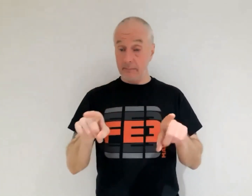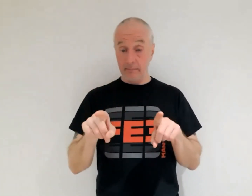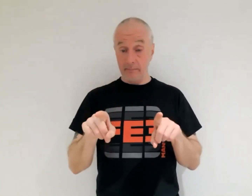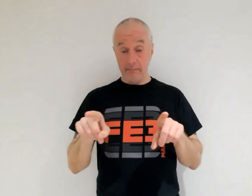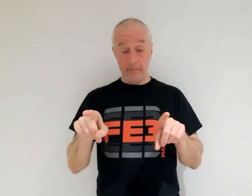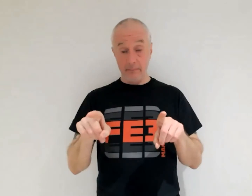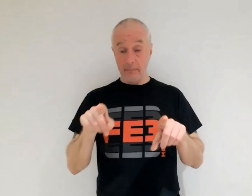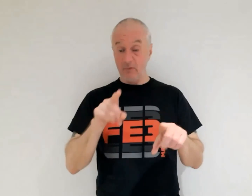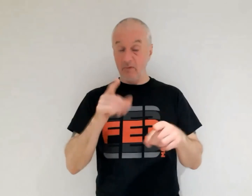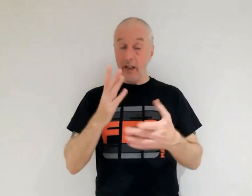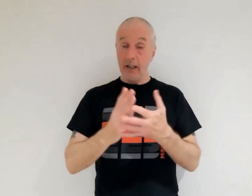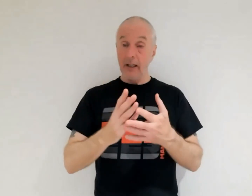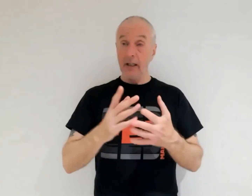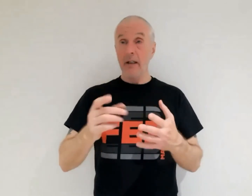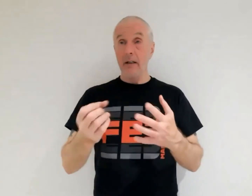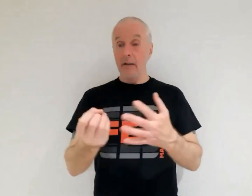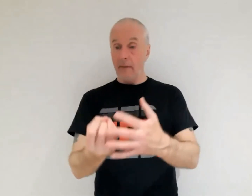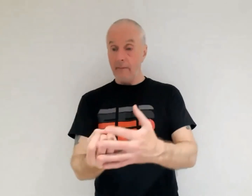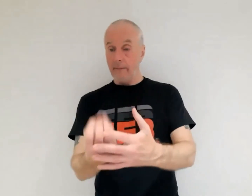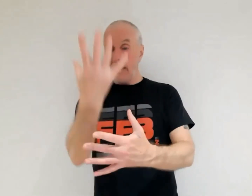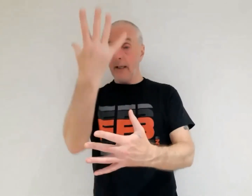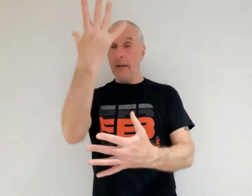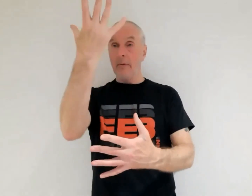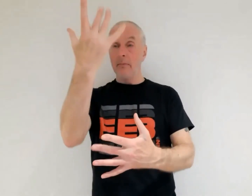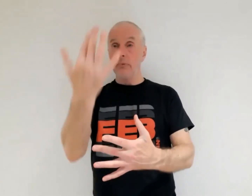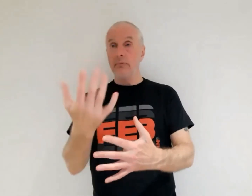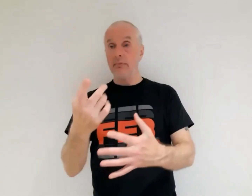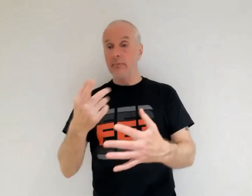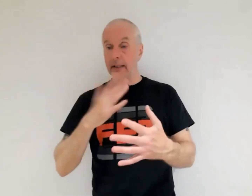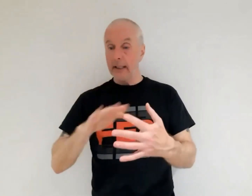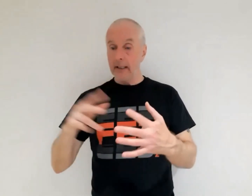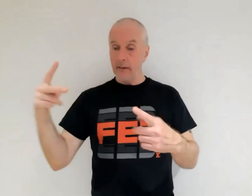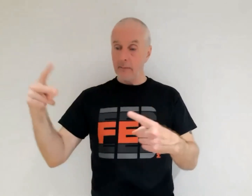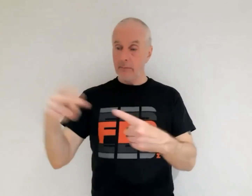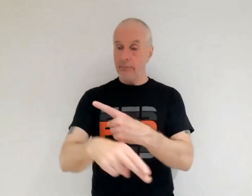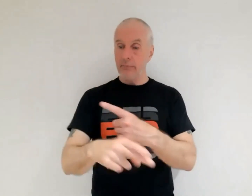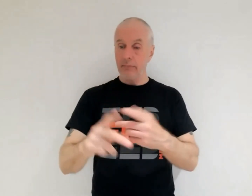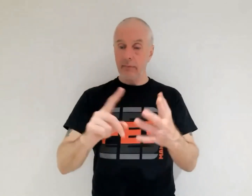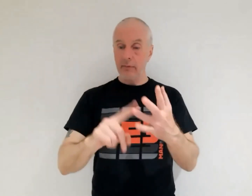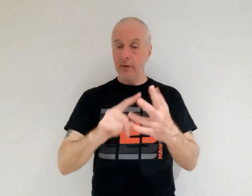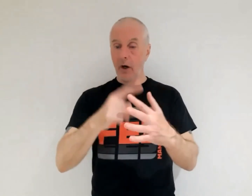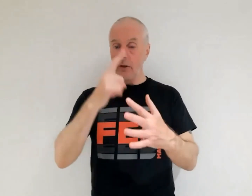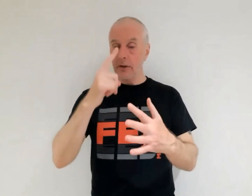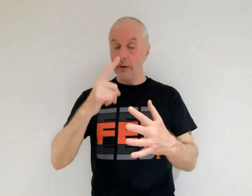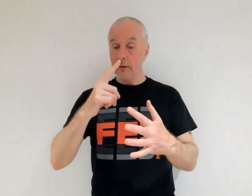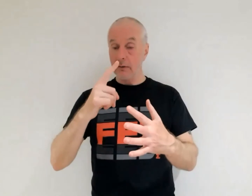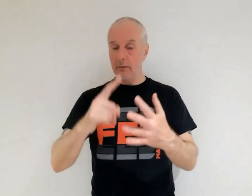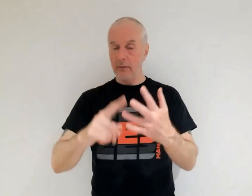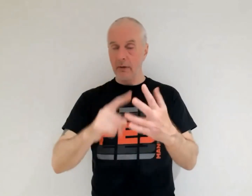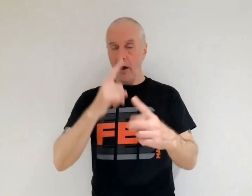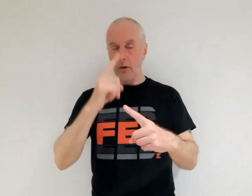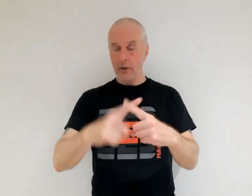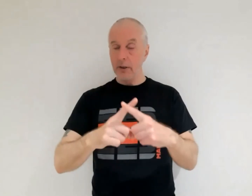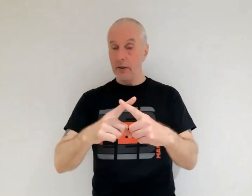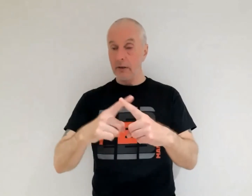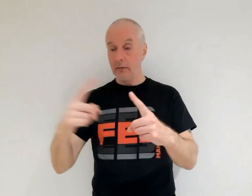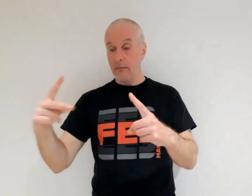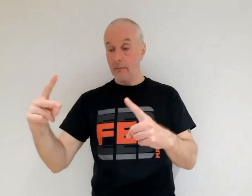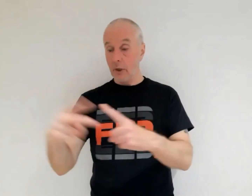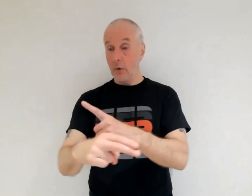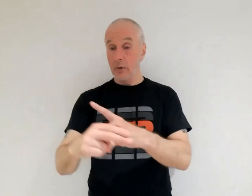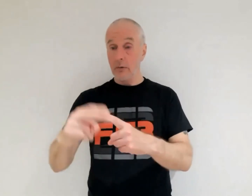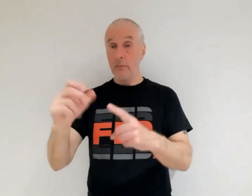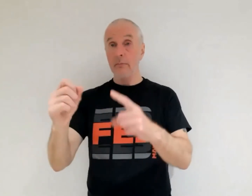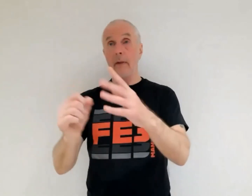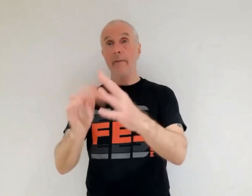the flame of oxygen, and so I can't see why those methods wouldn't